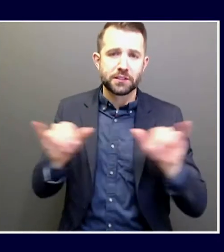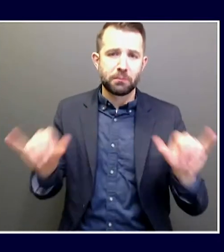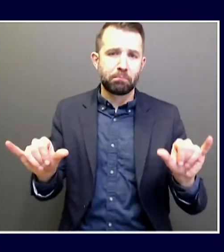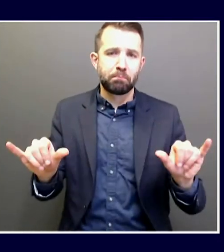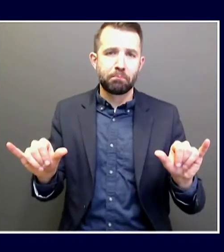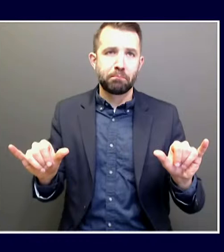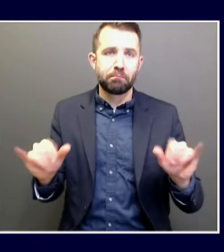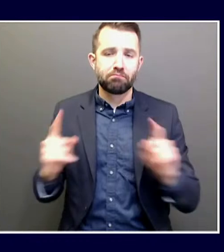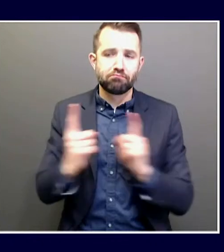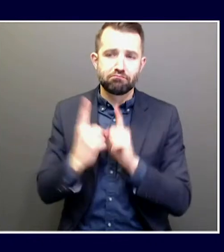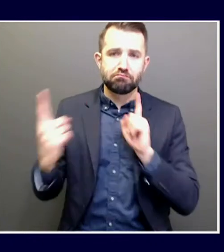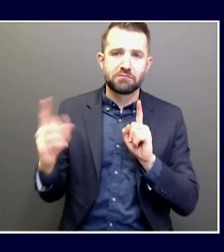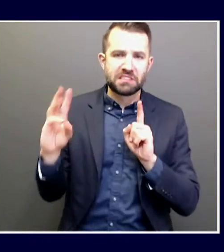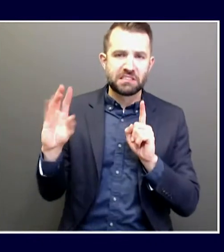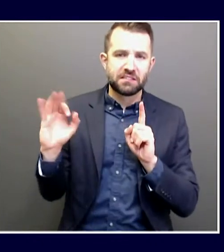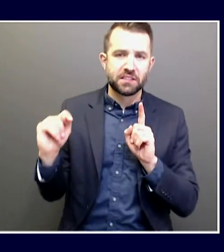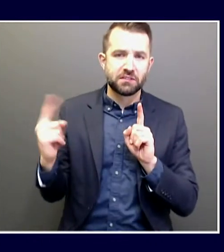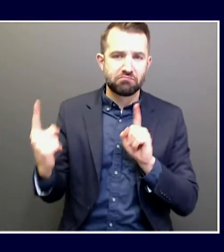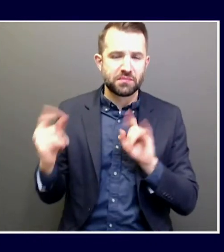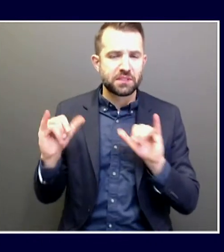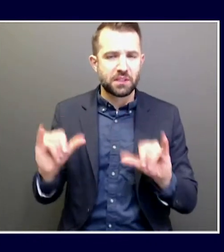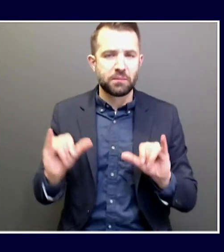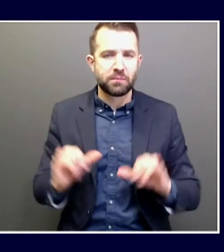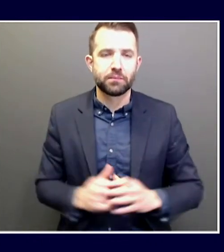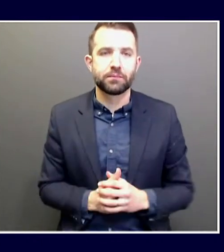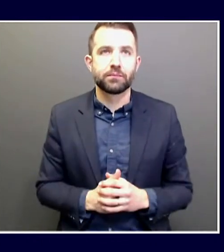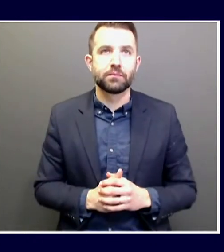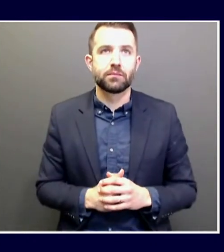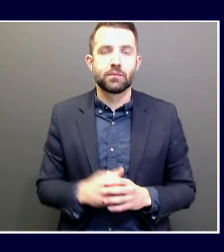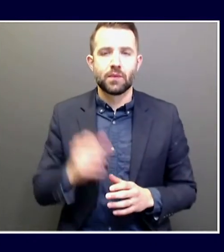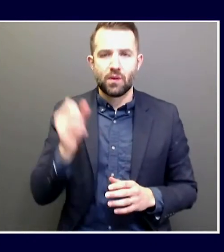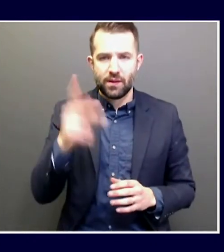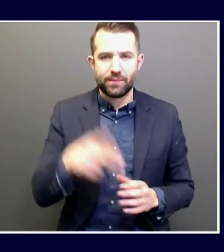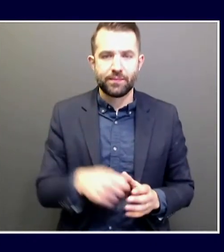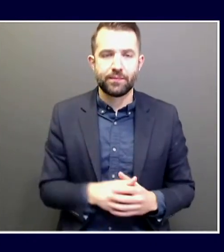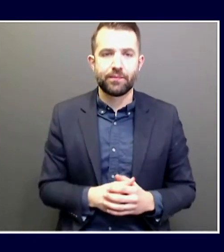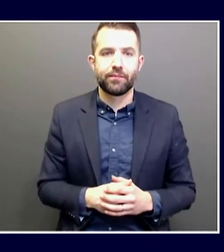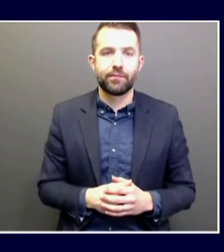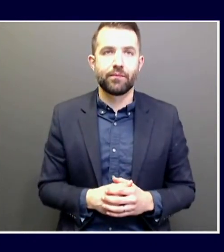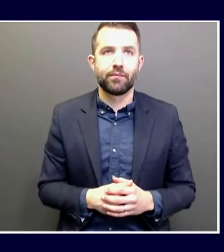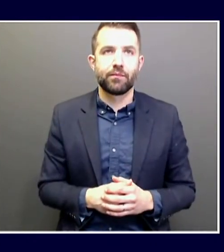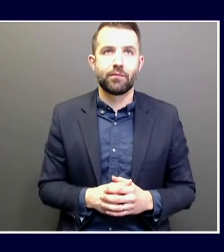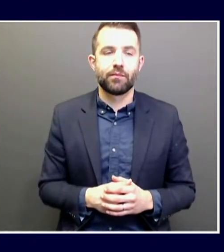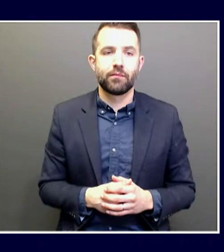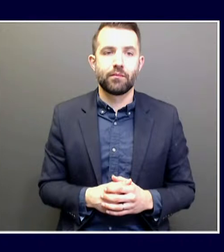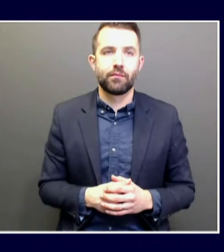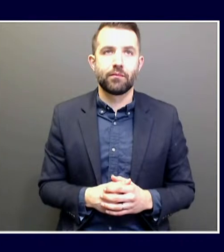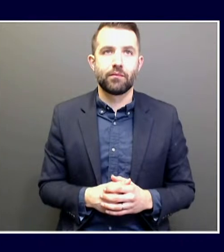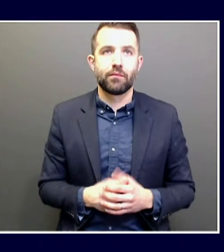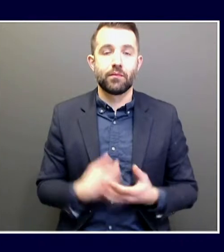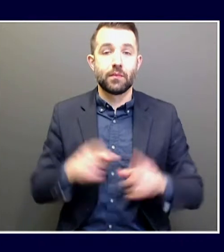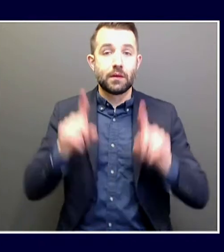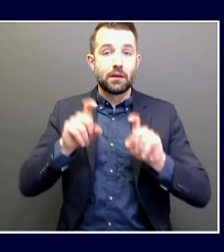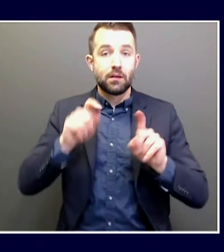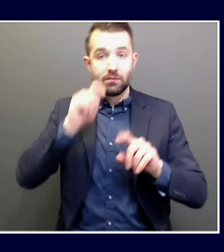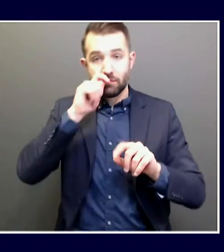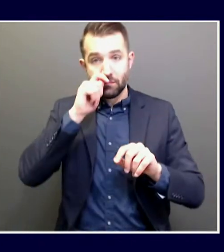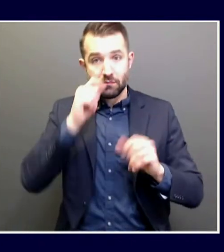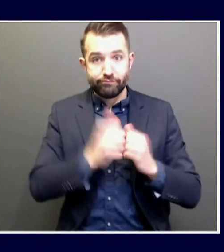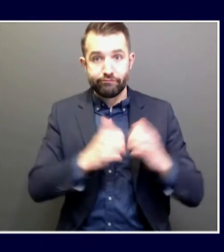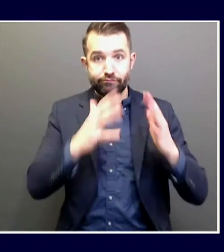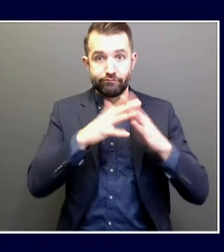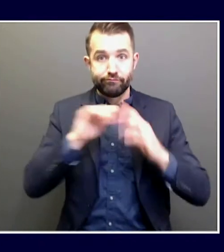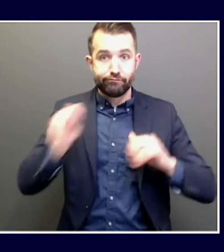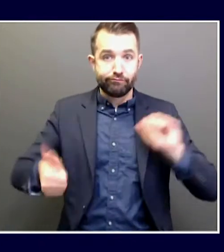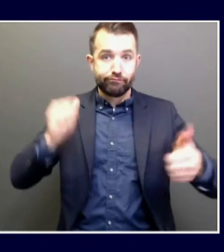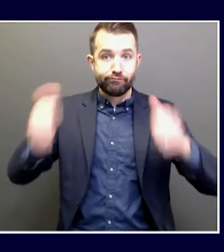to, additional expanding testing sites. Cross insurance arena is open